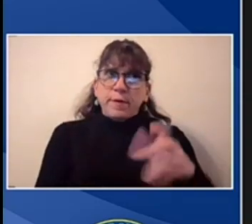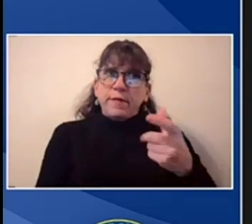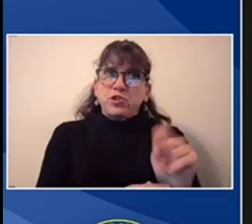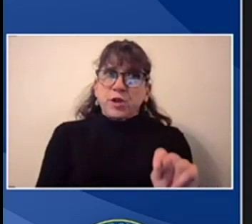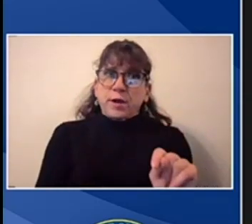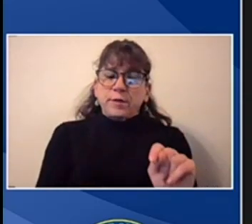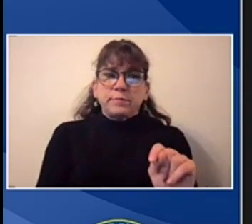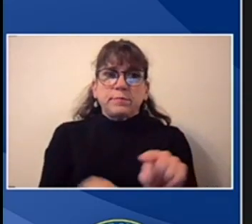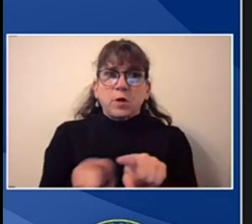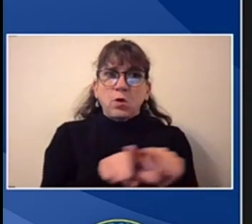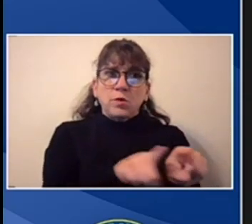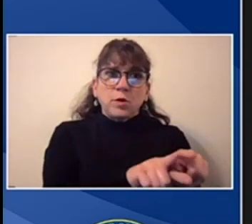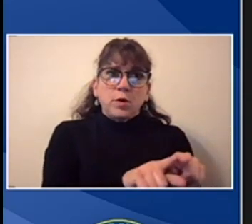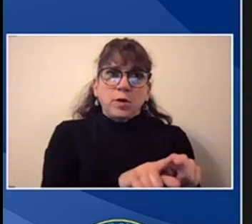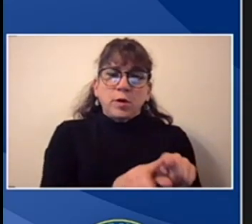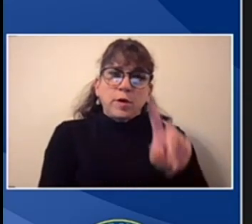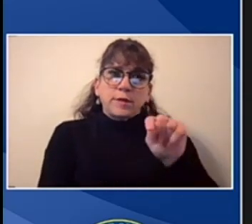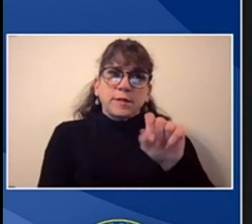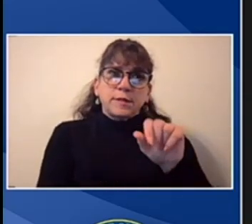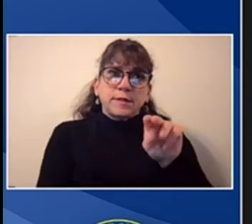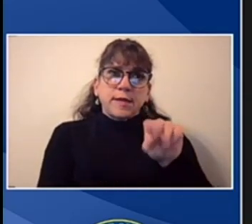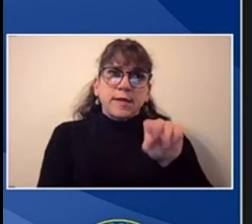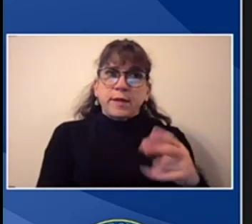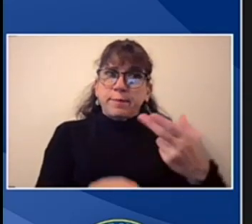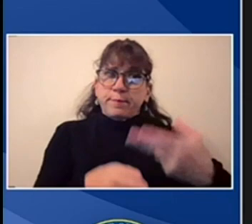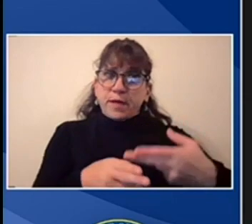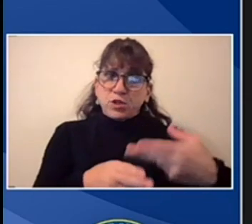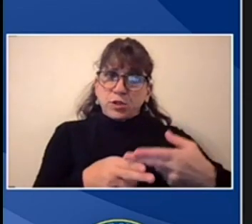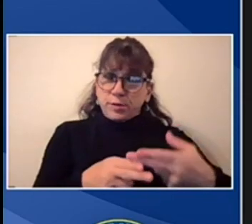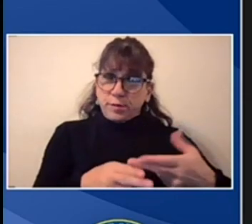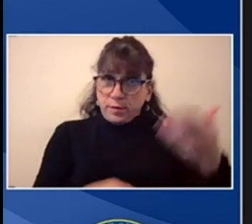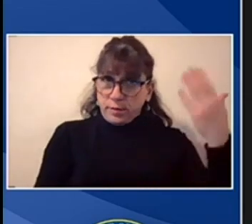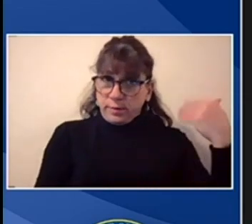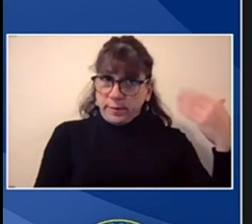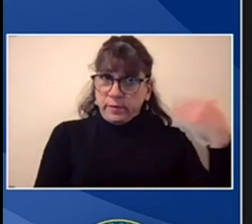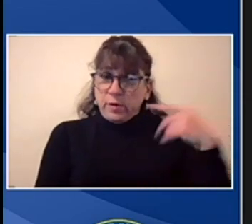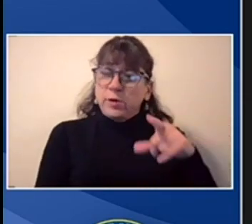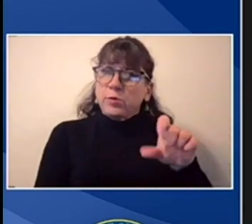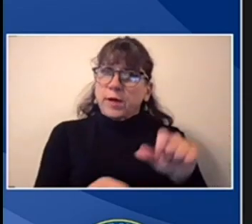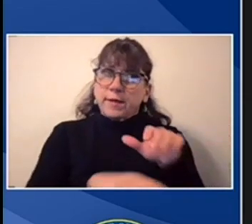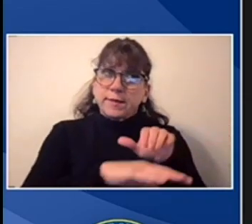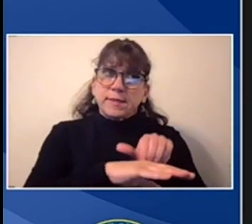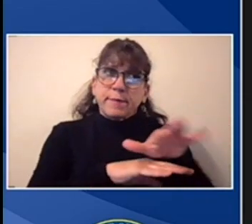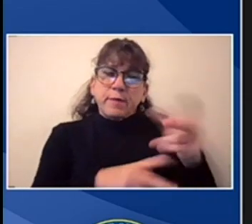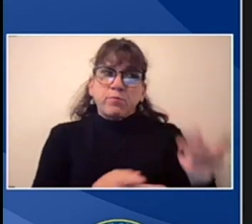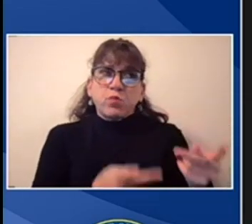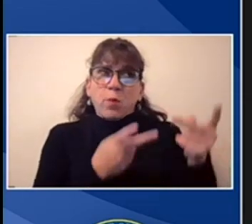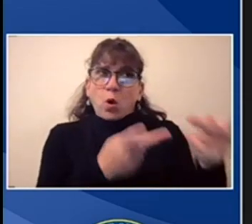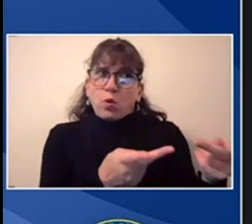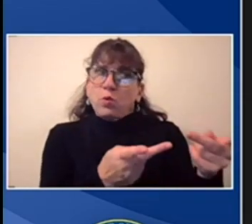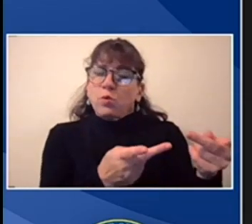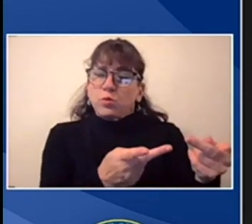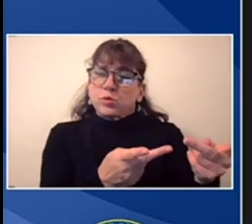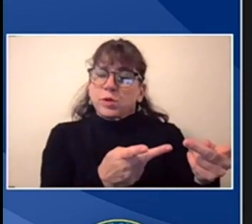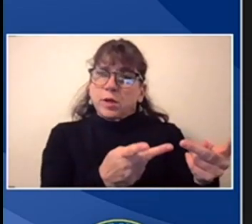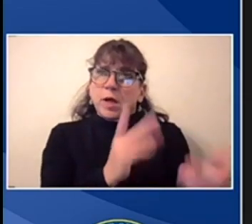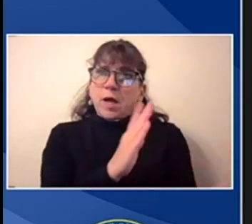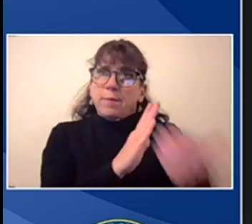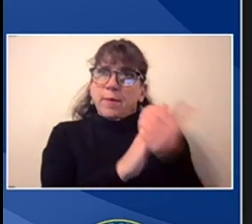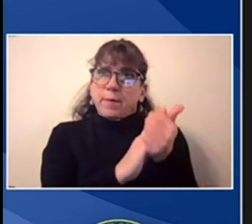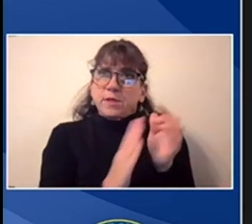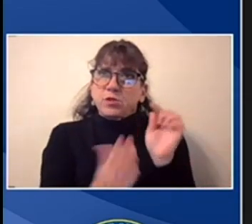You also, as Tammy mentioned earlier, can submit proposed amendments to